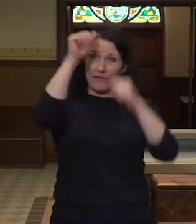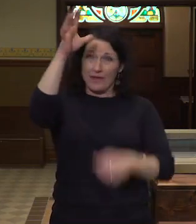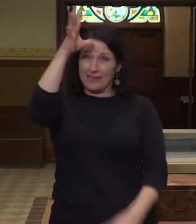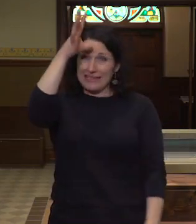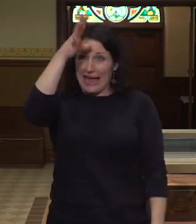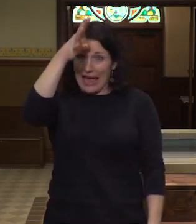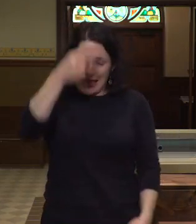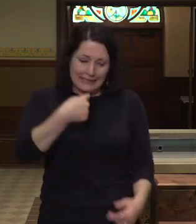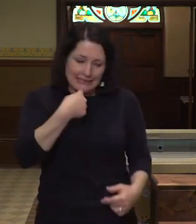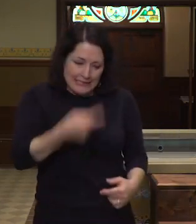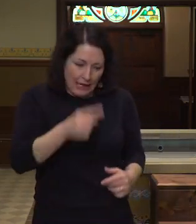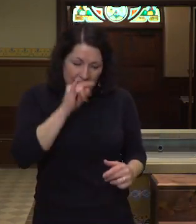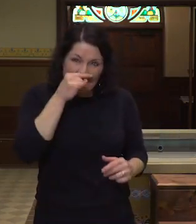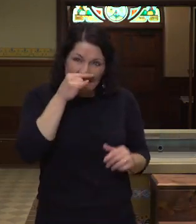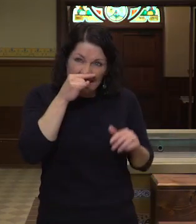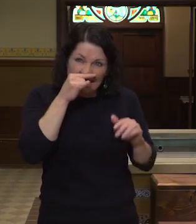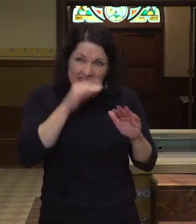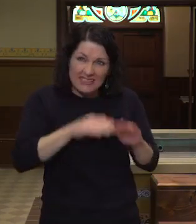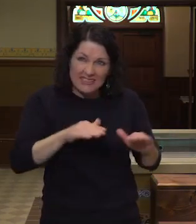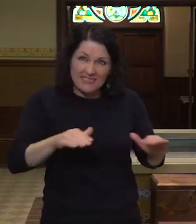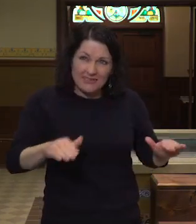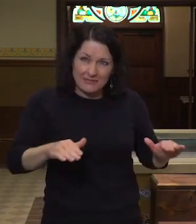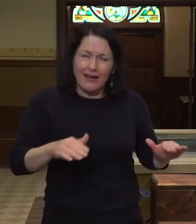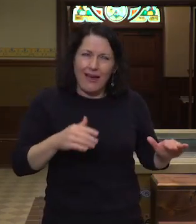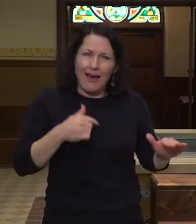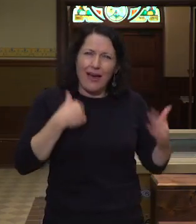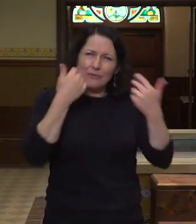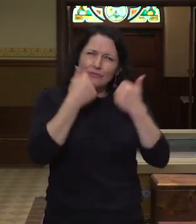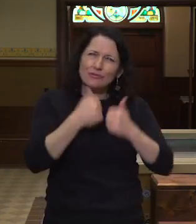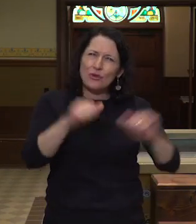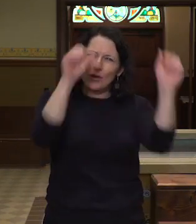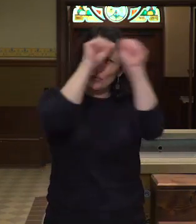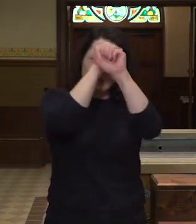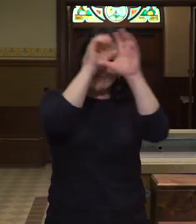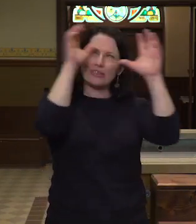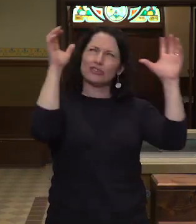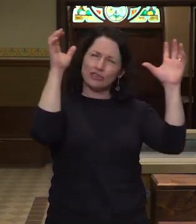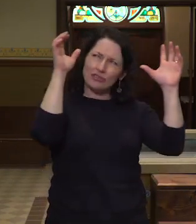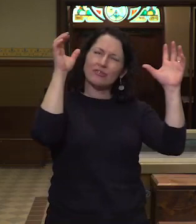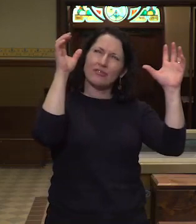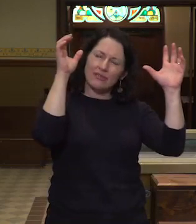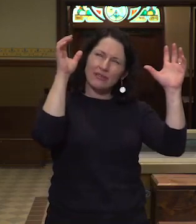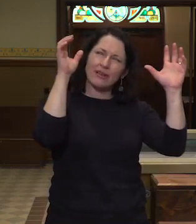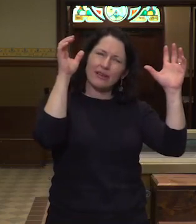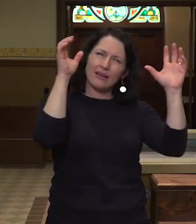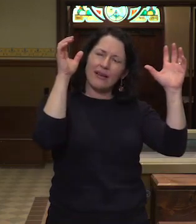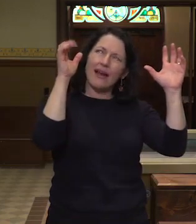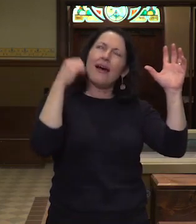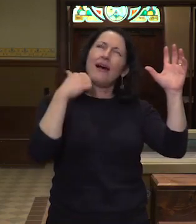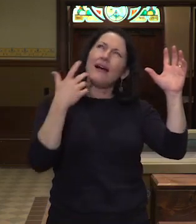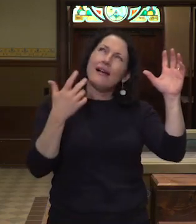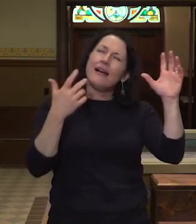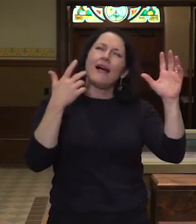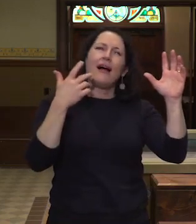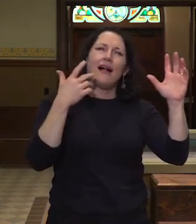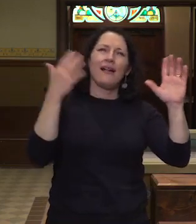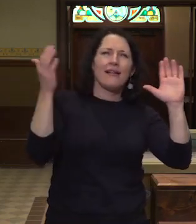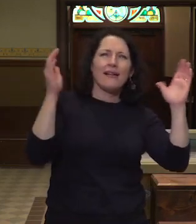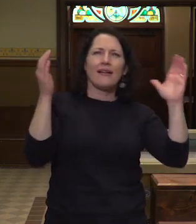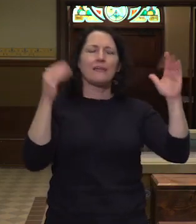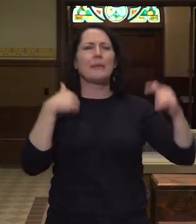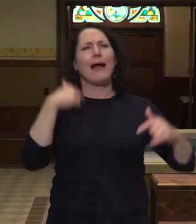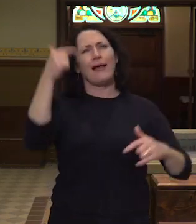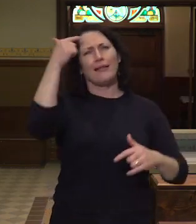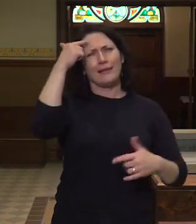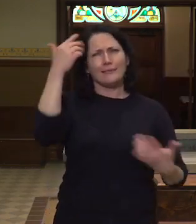his children? That's what I was trying to envision in my mind, because I think it's pretty well